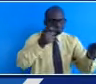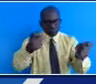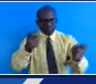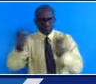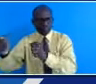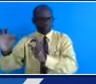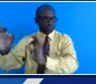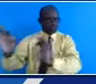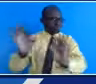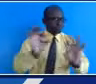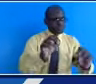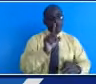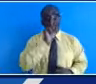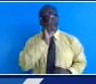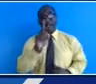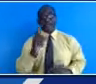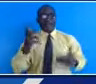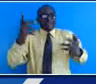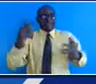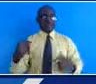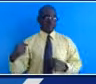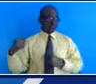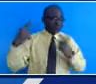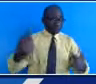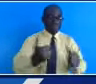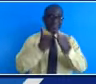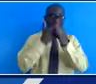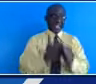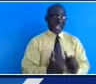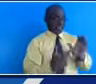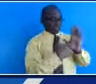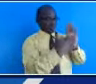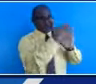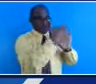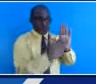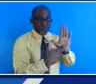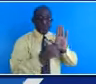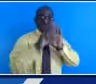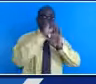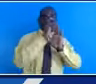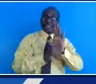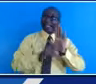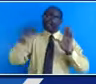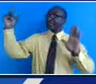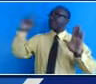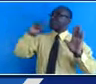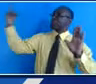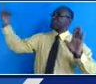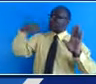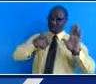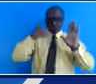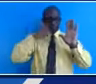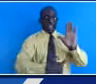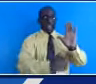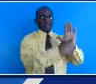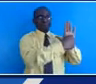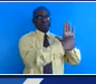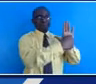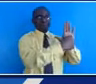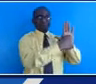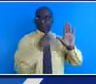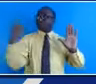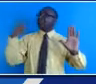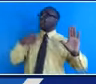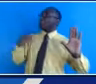following the guidelines from the city, the county, the village of Dobbs Ferry to do whatever we have to do to stay compliant, keep